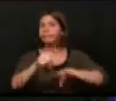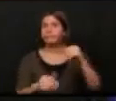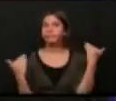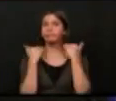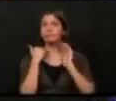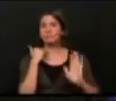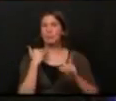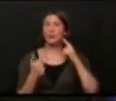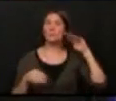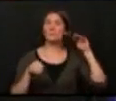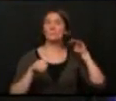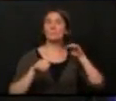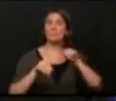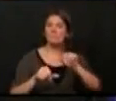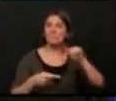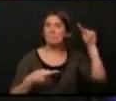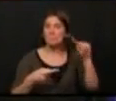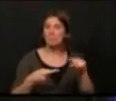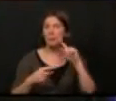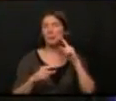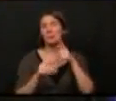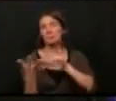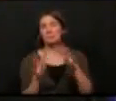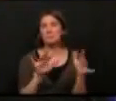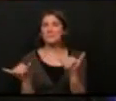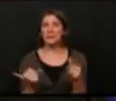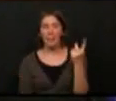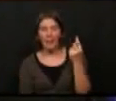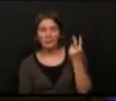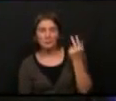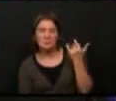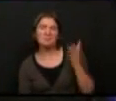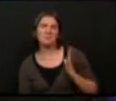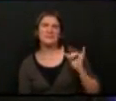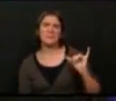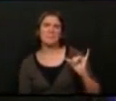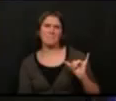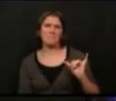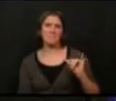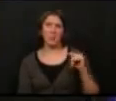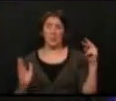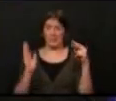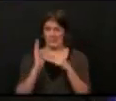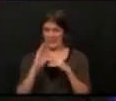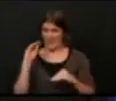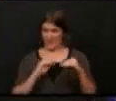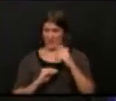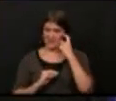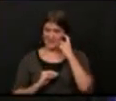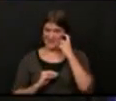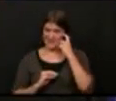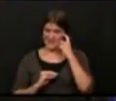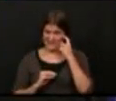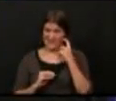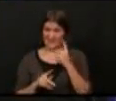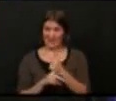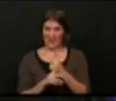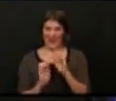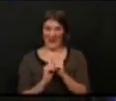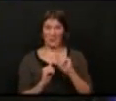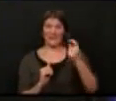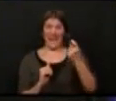5 years. And the way in which we were able to structure a budget that kept the